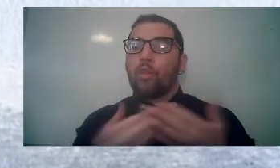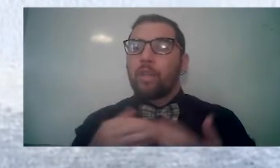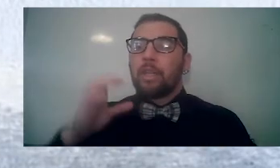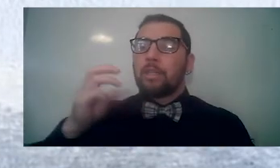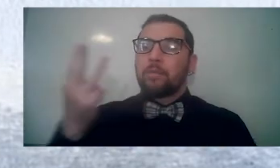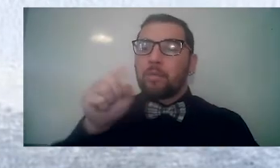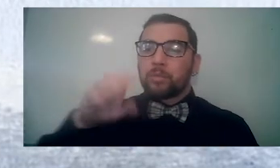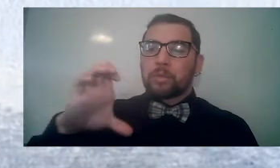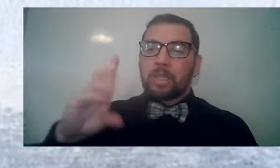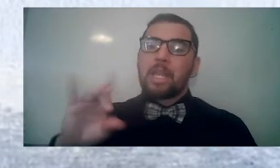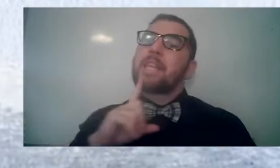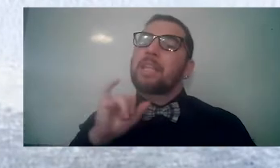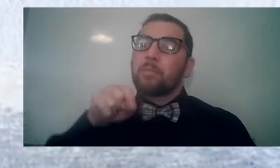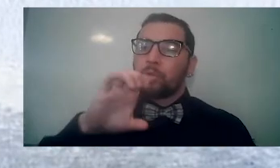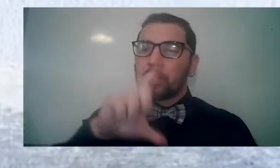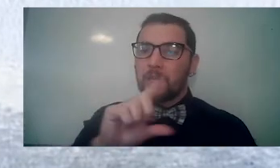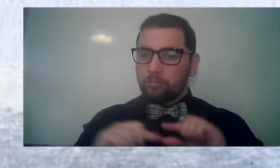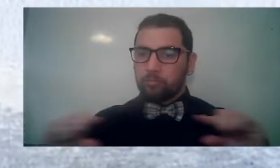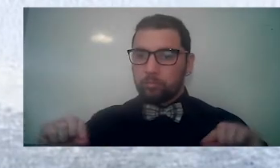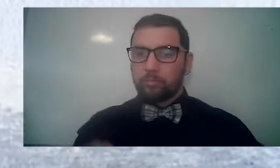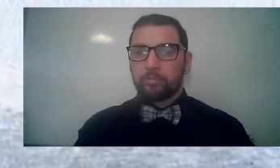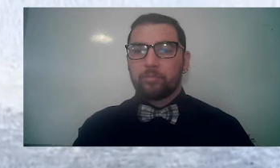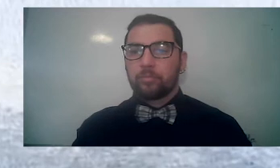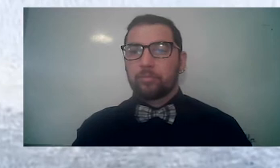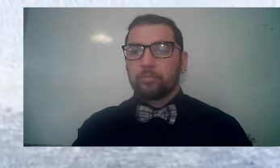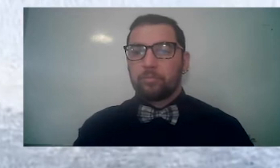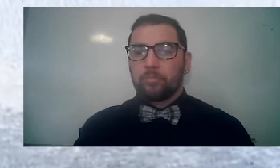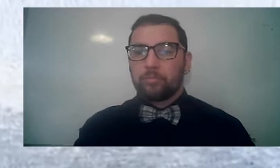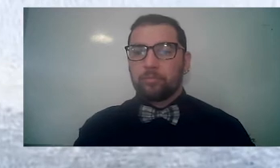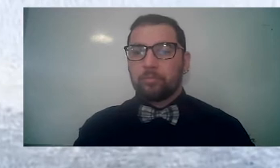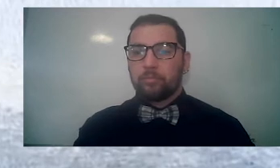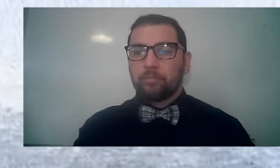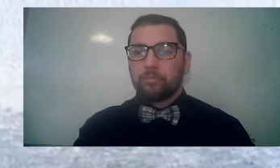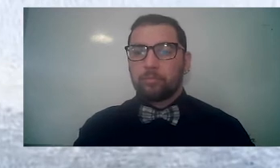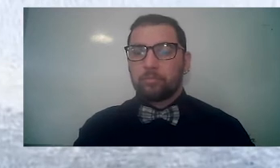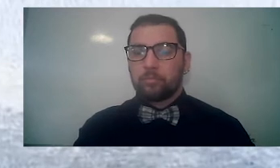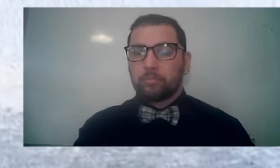nipneye ken tfashi web mo. Glau, plaf sedeti, plaf sele.